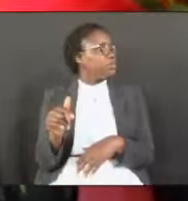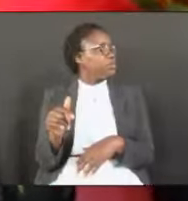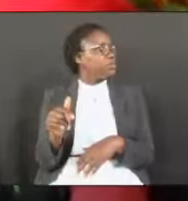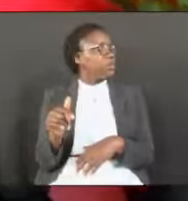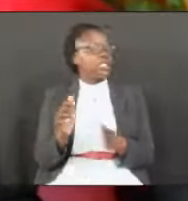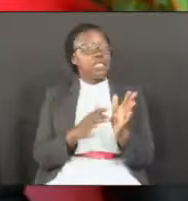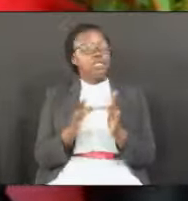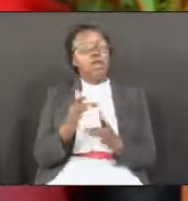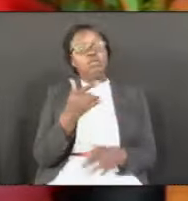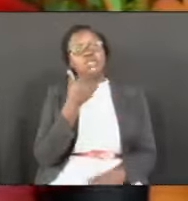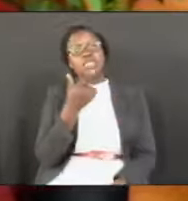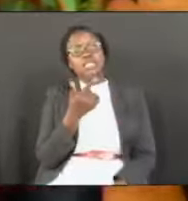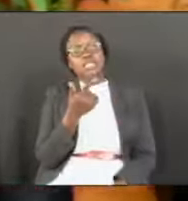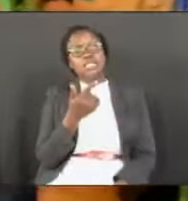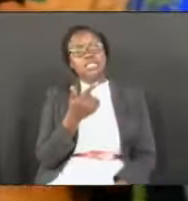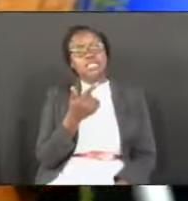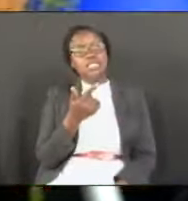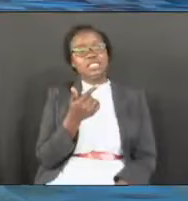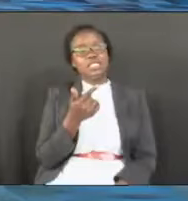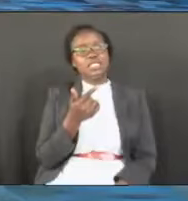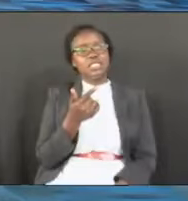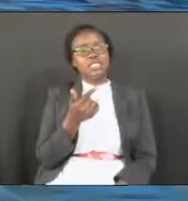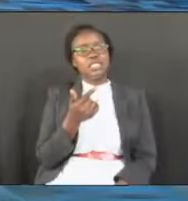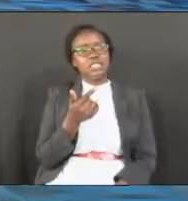The Bible says,